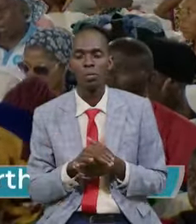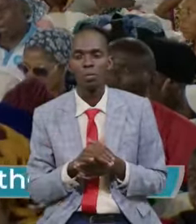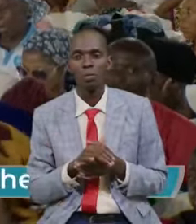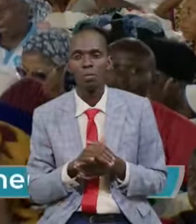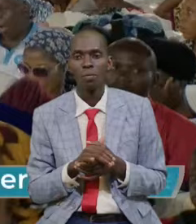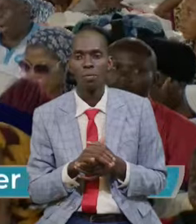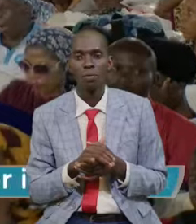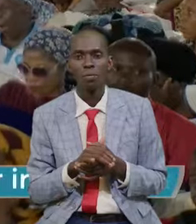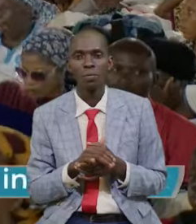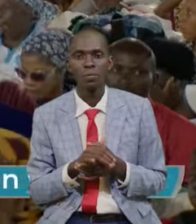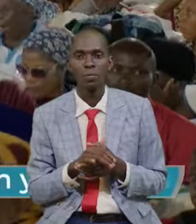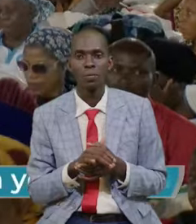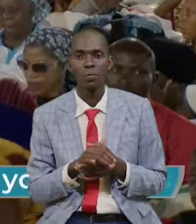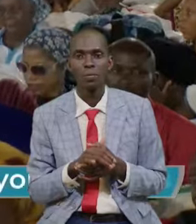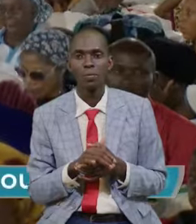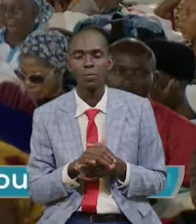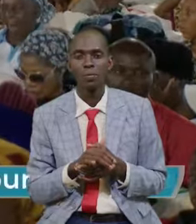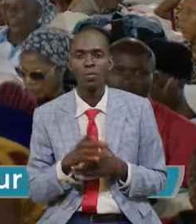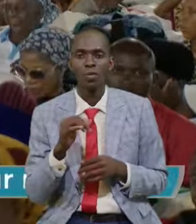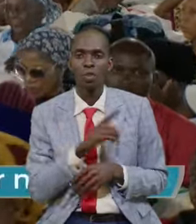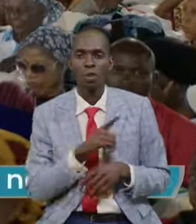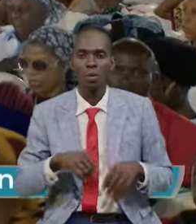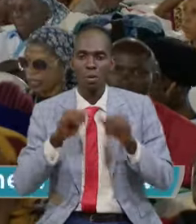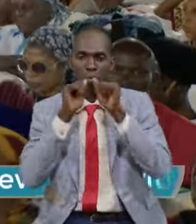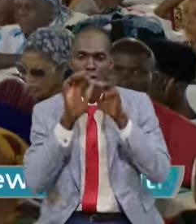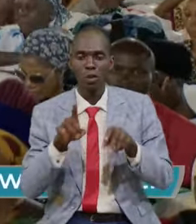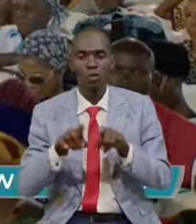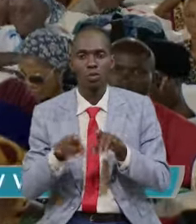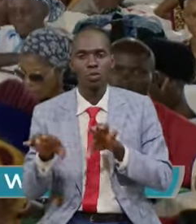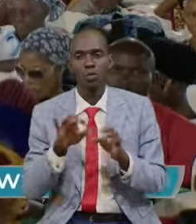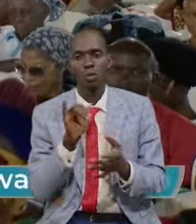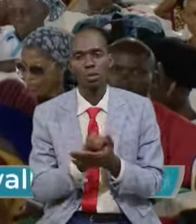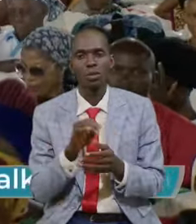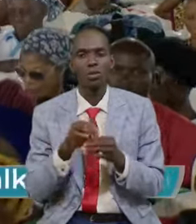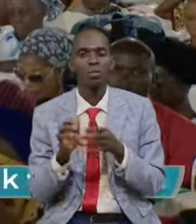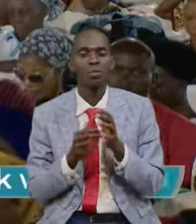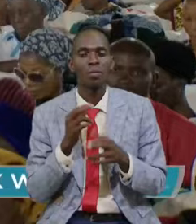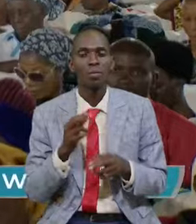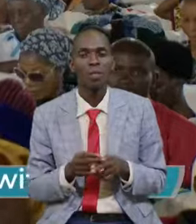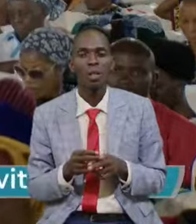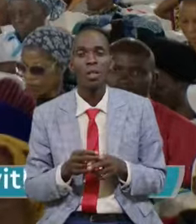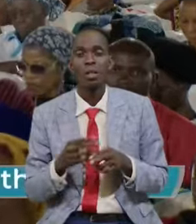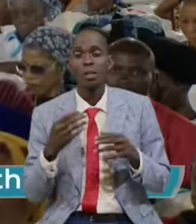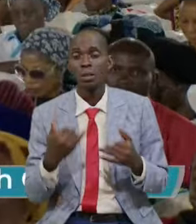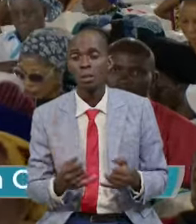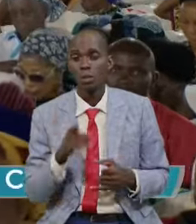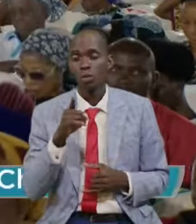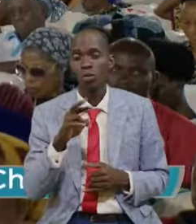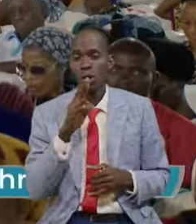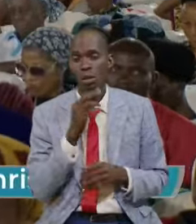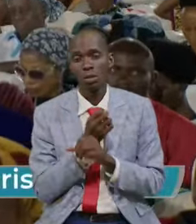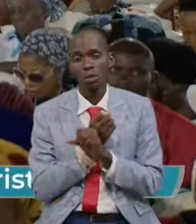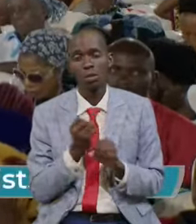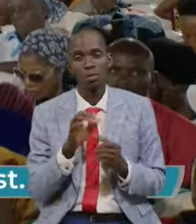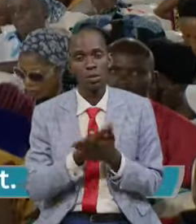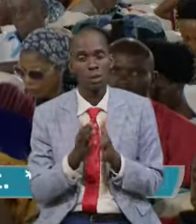you. The Lord bless you as you do that. Now you are a child of God